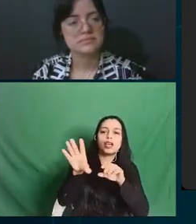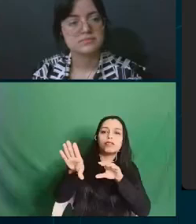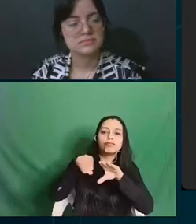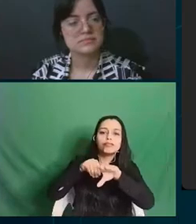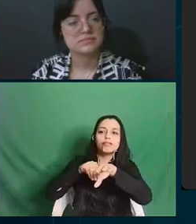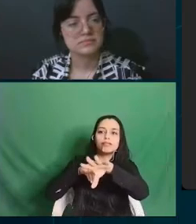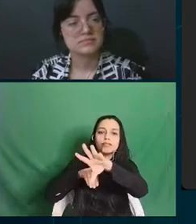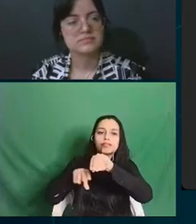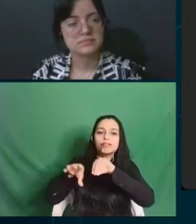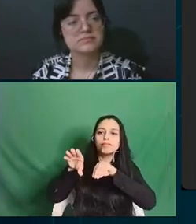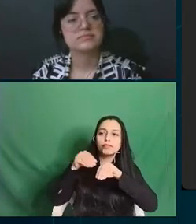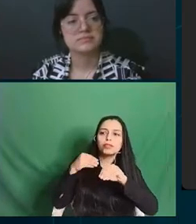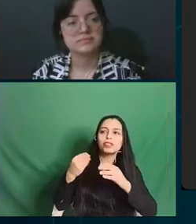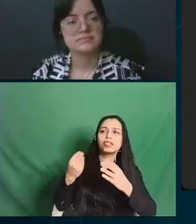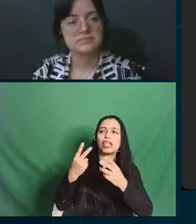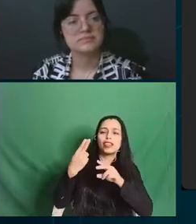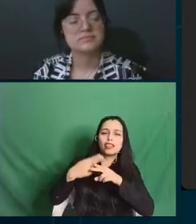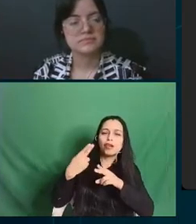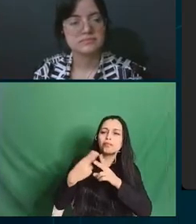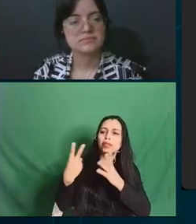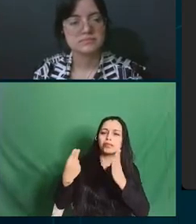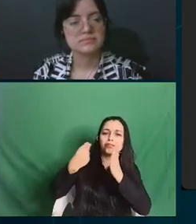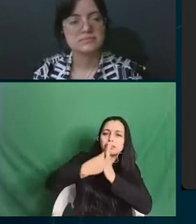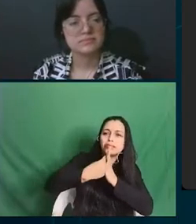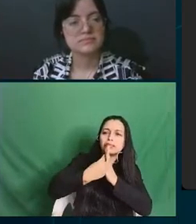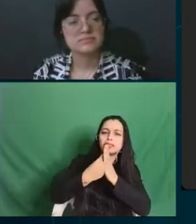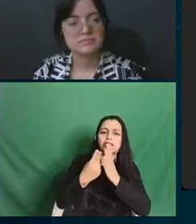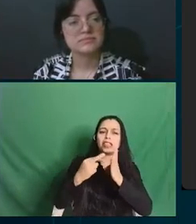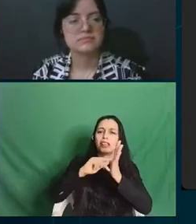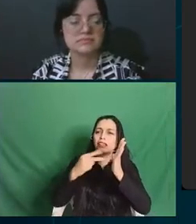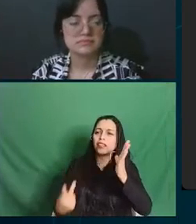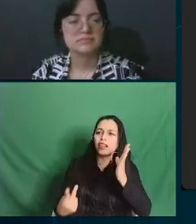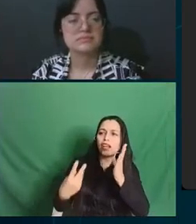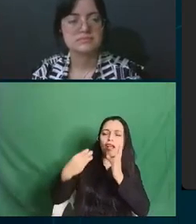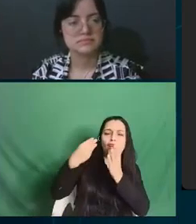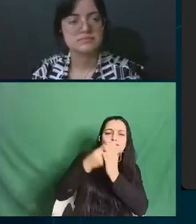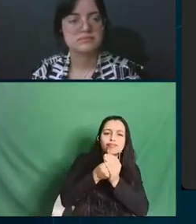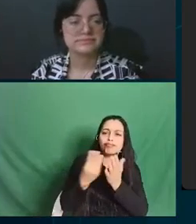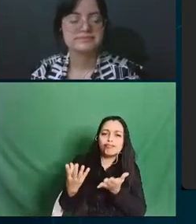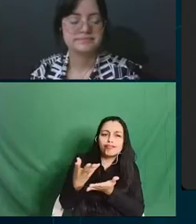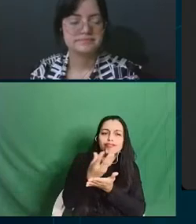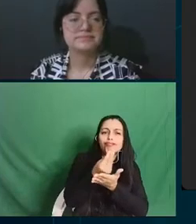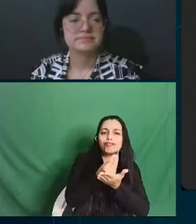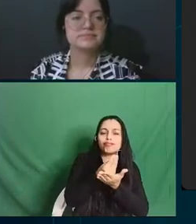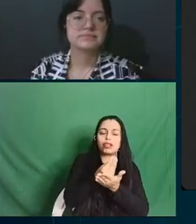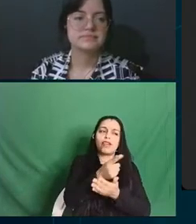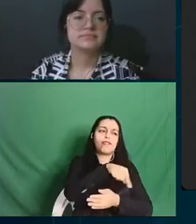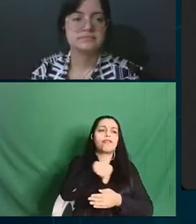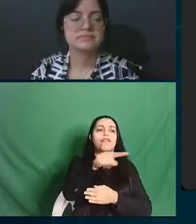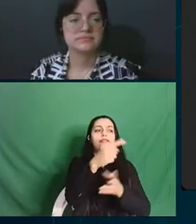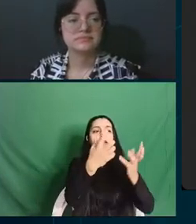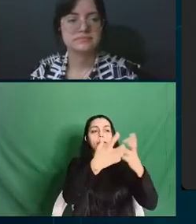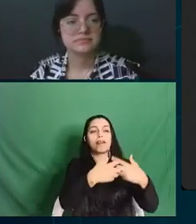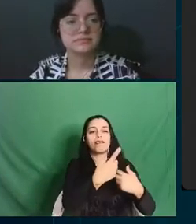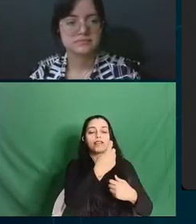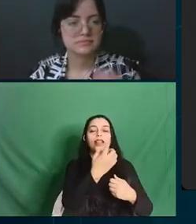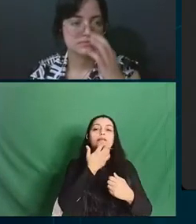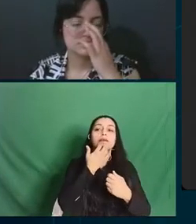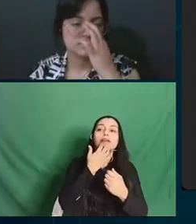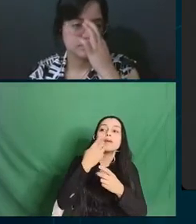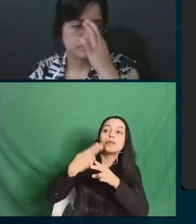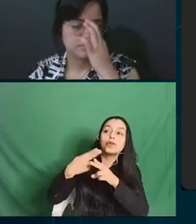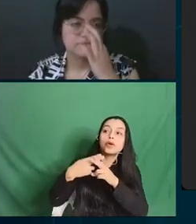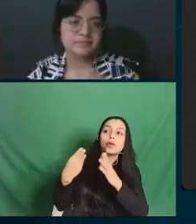their customers as other companies like Google and Amazon and Facebook. And so